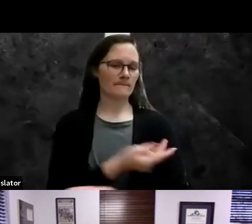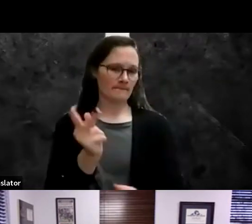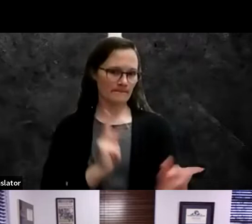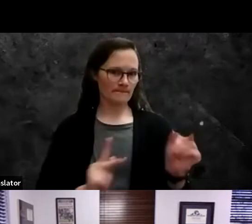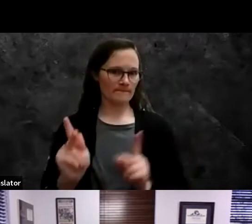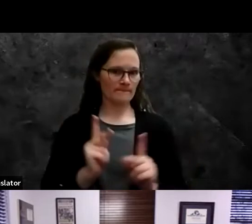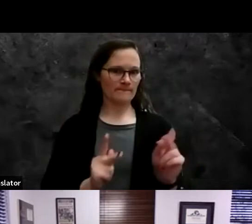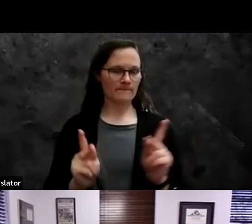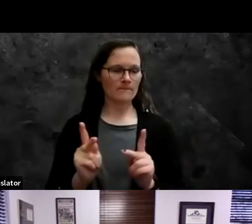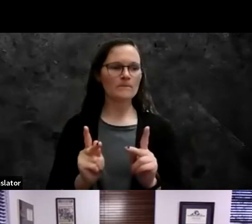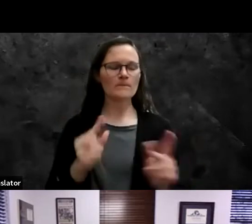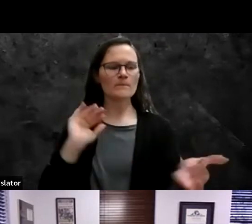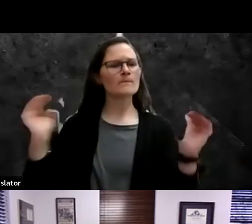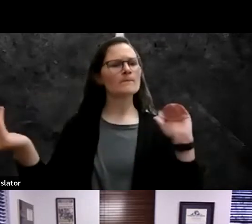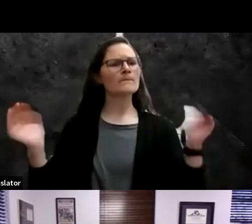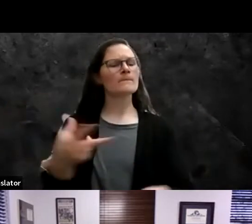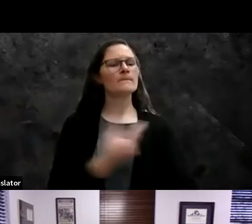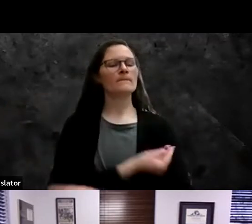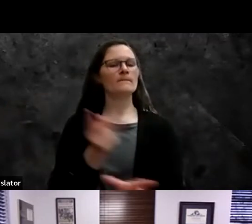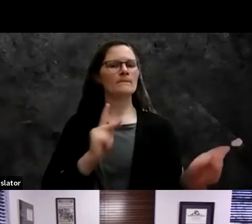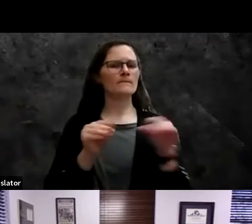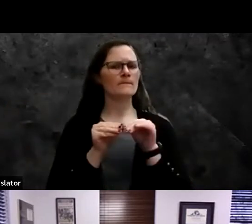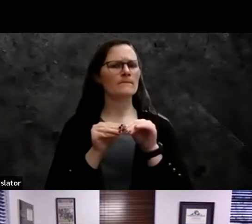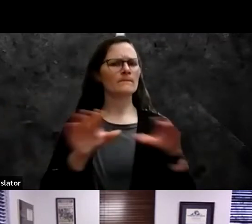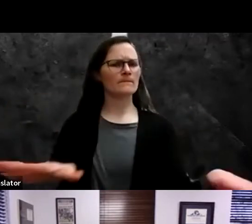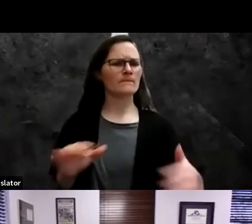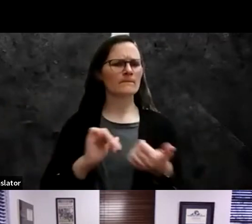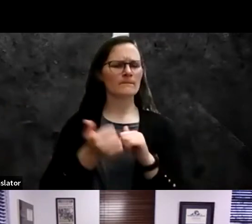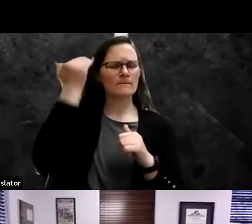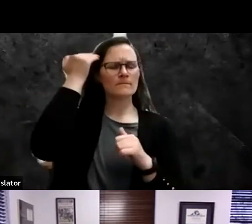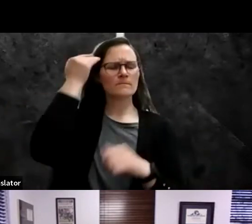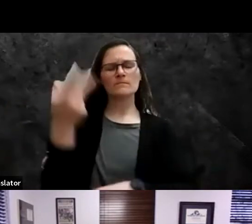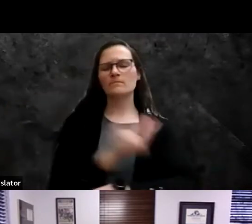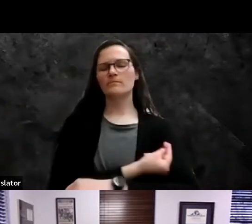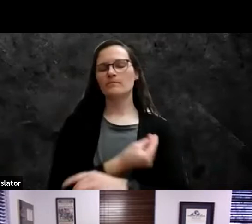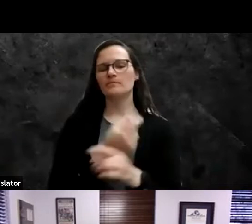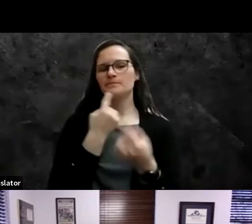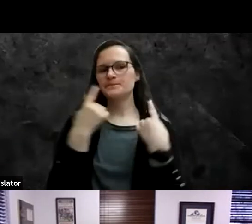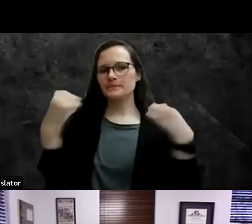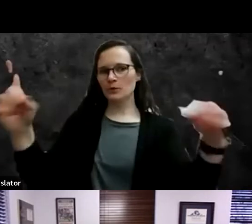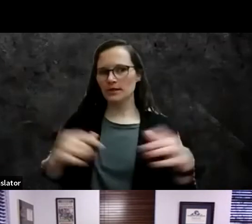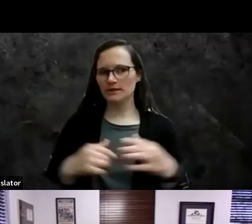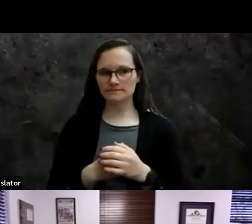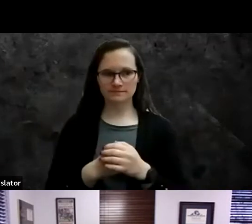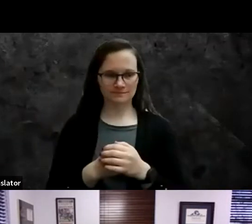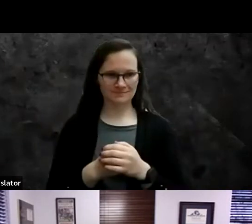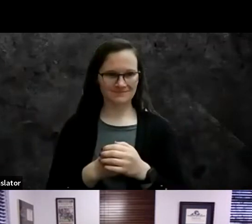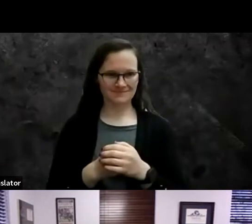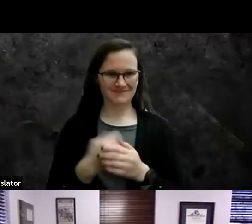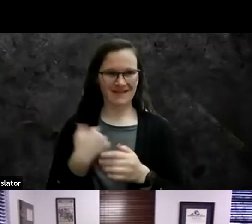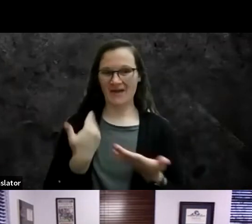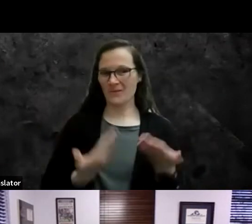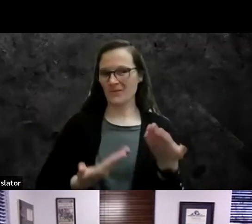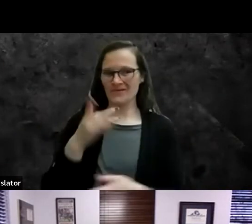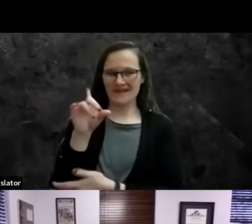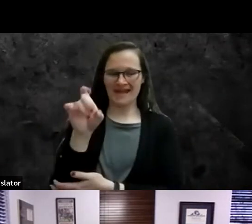transmit? What evidence do we have that the vax is working? Thanks for that question. I'll probably ask Dr. Hanley